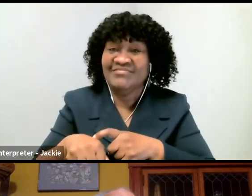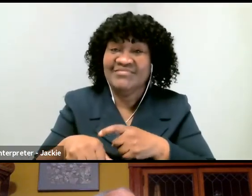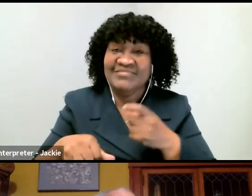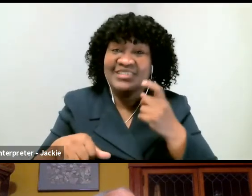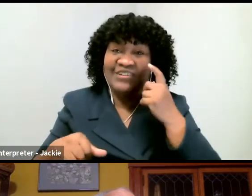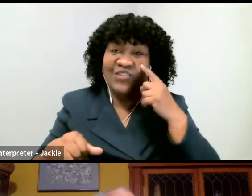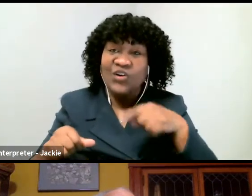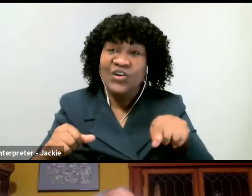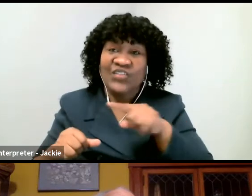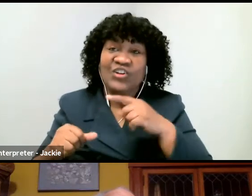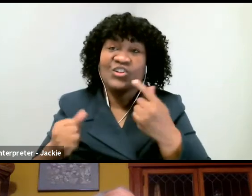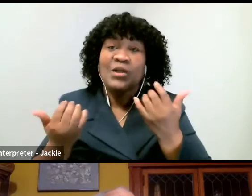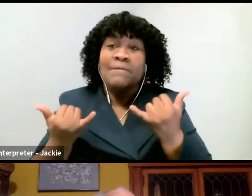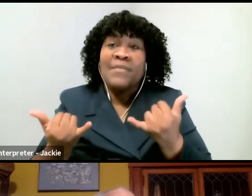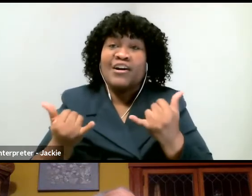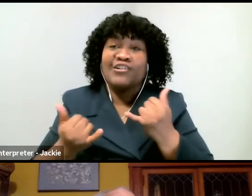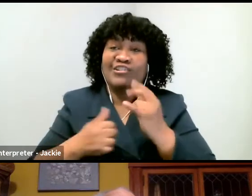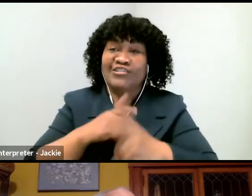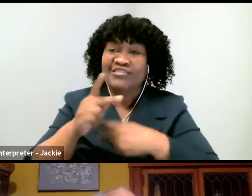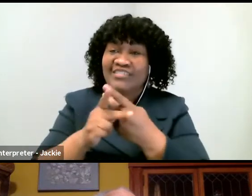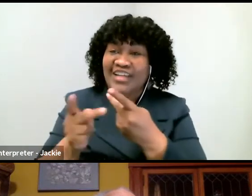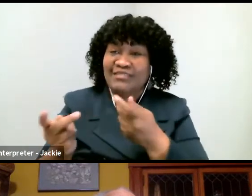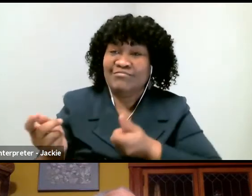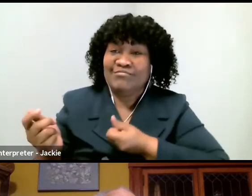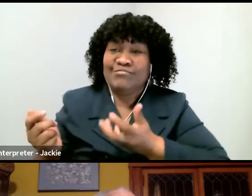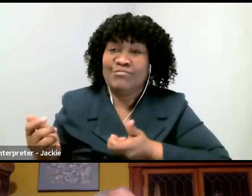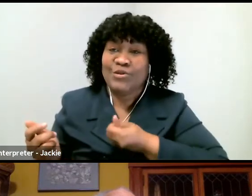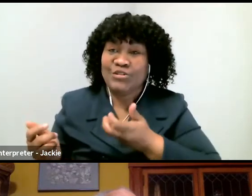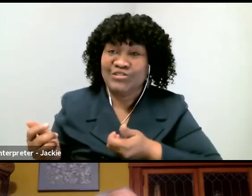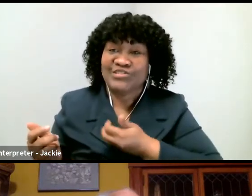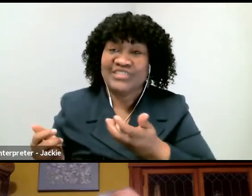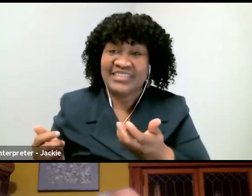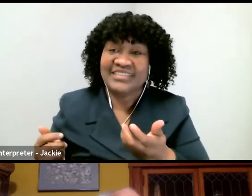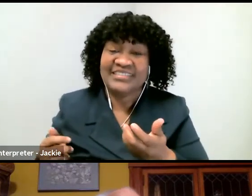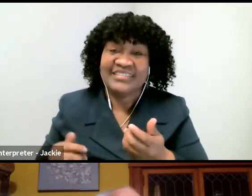contemporary poetry, modern poetry. And